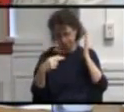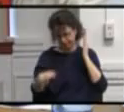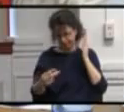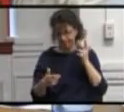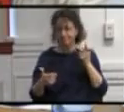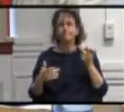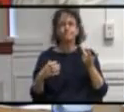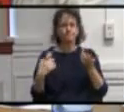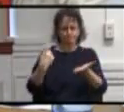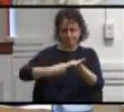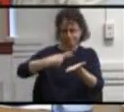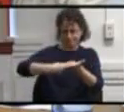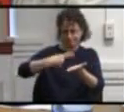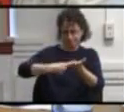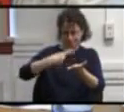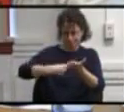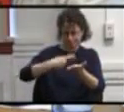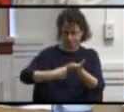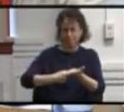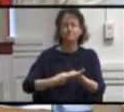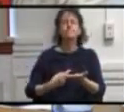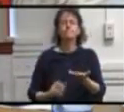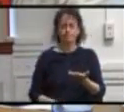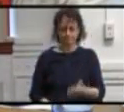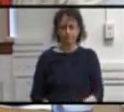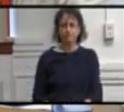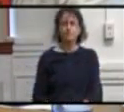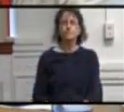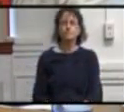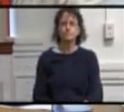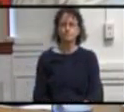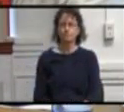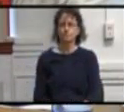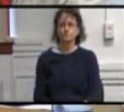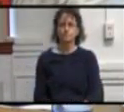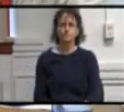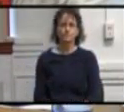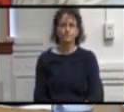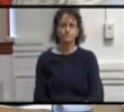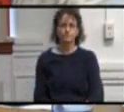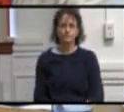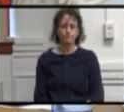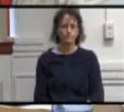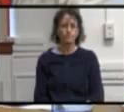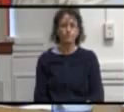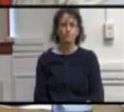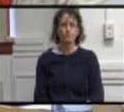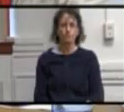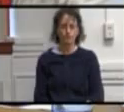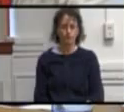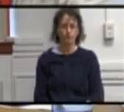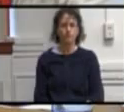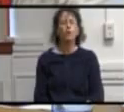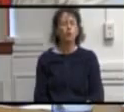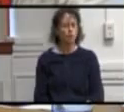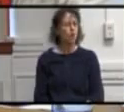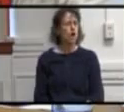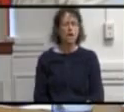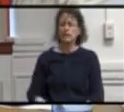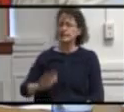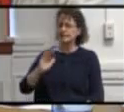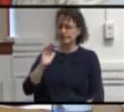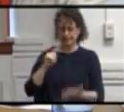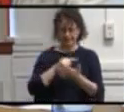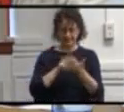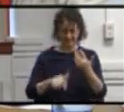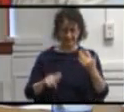group that had met with those candidates. And we had a strong consensus as a result